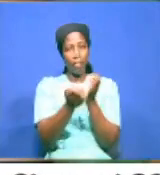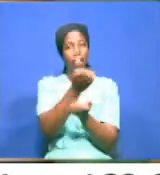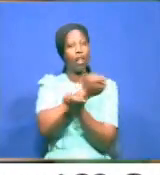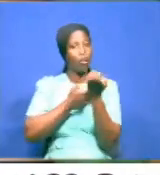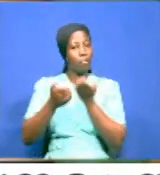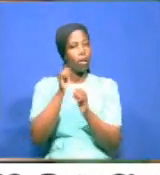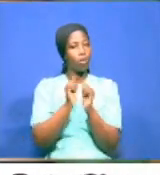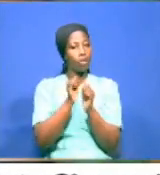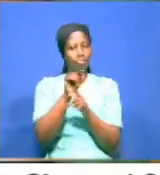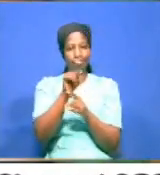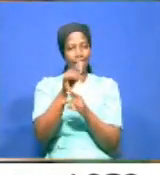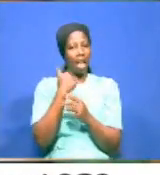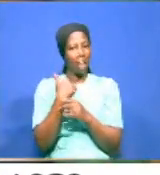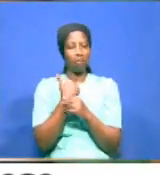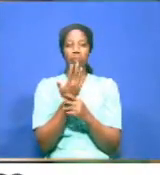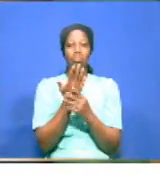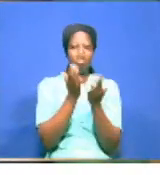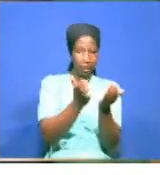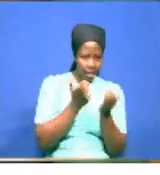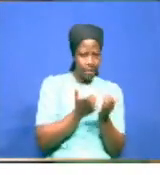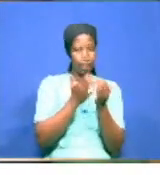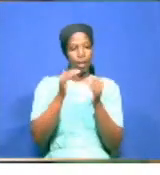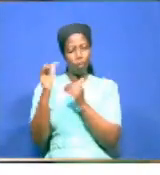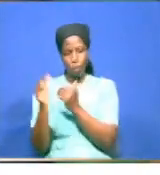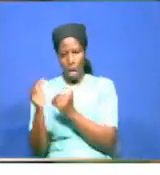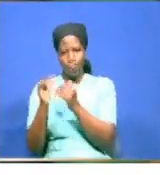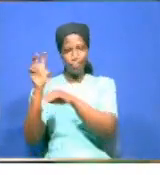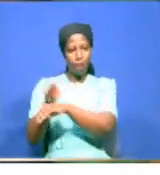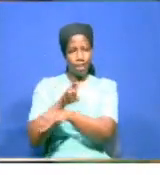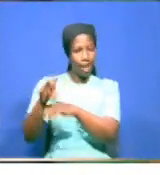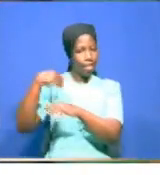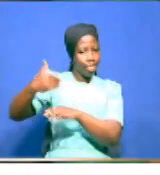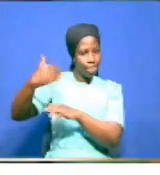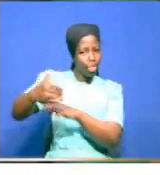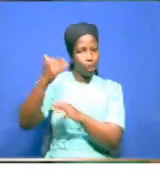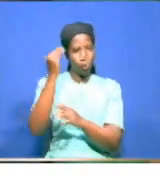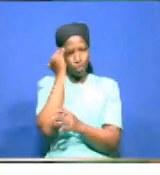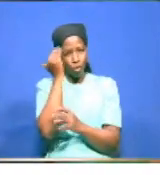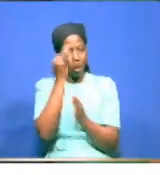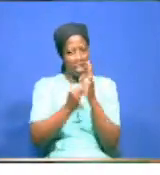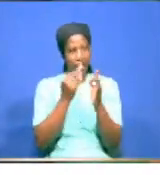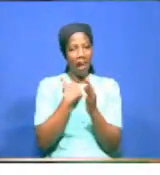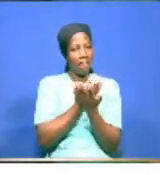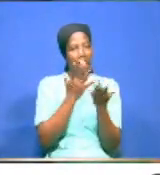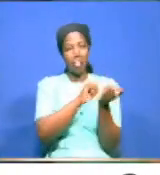which undoubtedly calls for close and regular monitoring to ascertain the impact. Specifically,